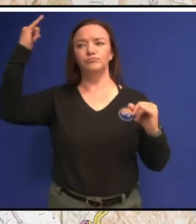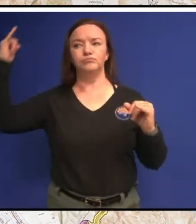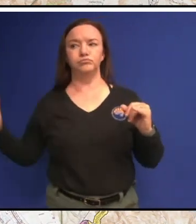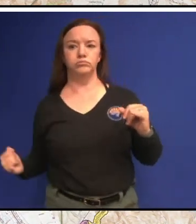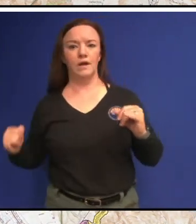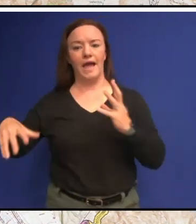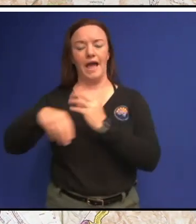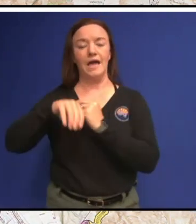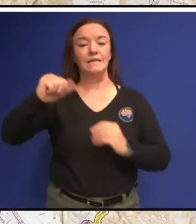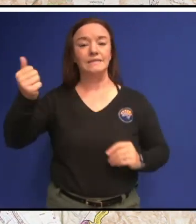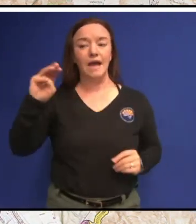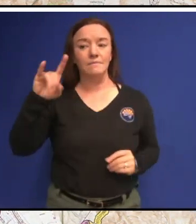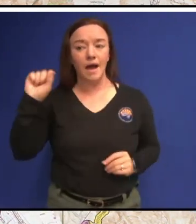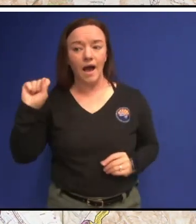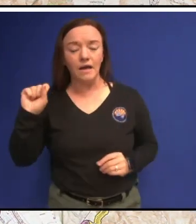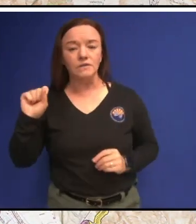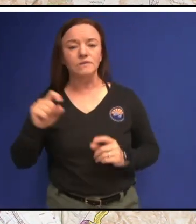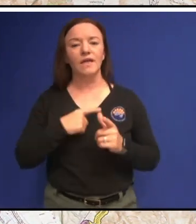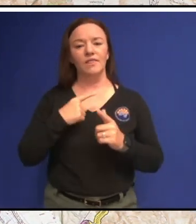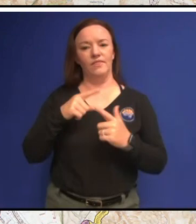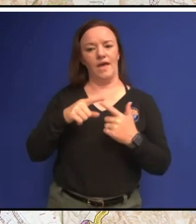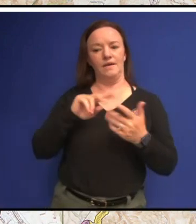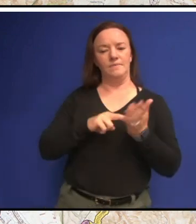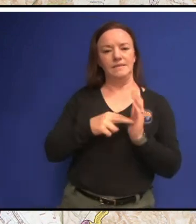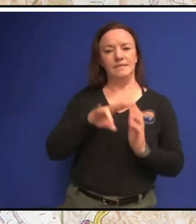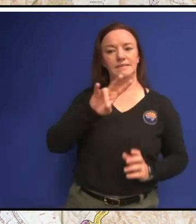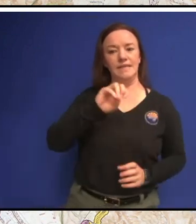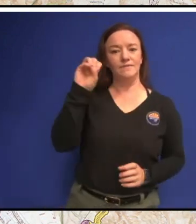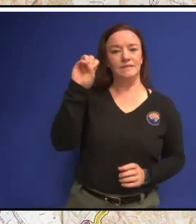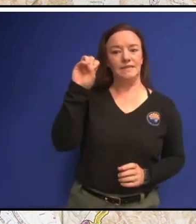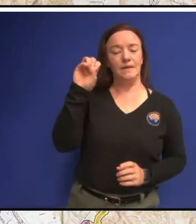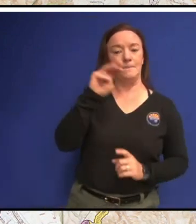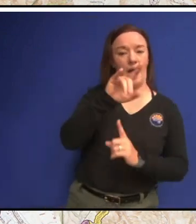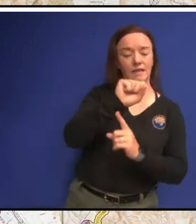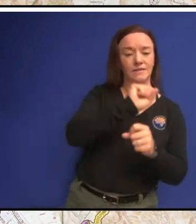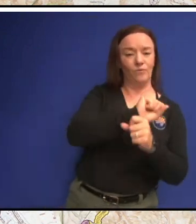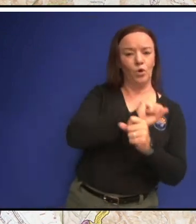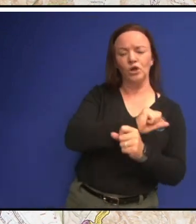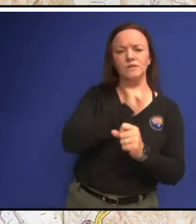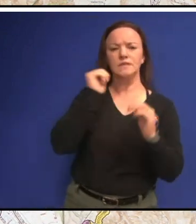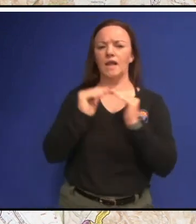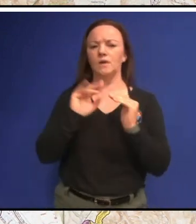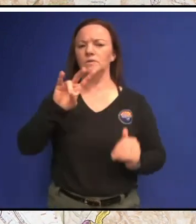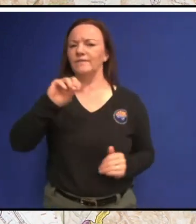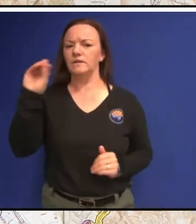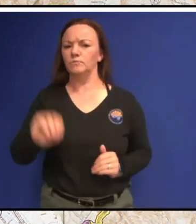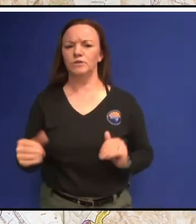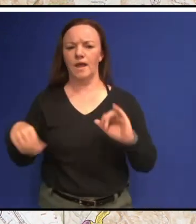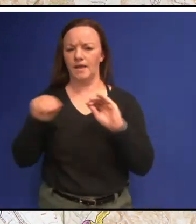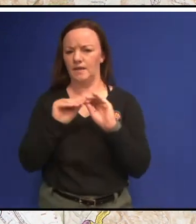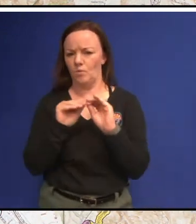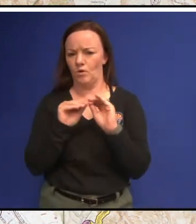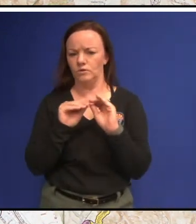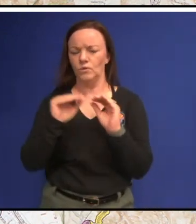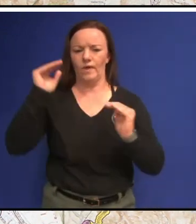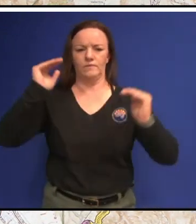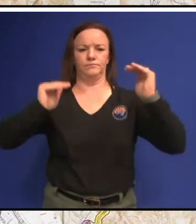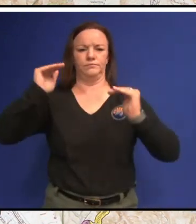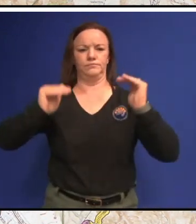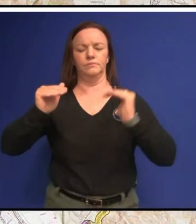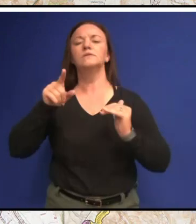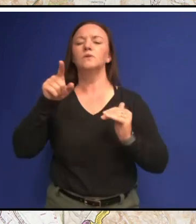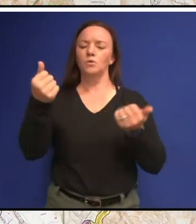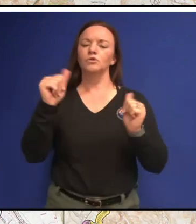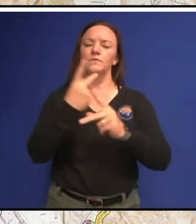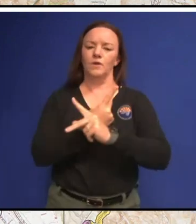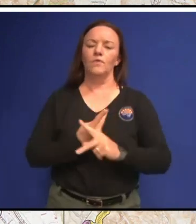of work that's done is no longer 70%. So that's the thing that they're kind of trying to figure out, and not kind of, that they are figuring out. And then once